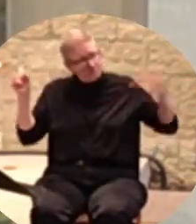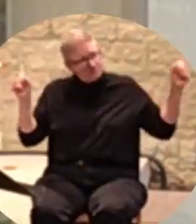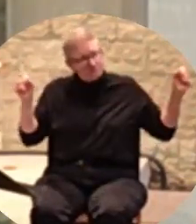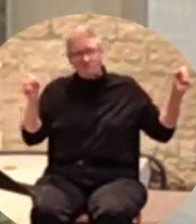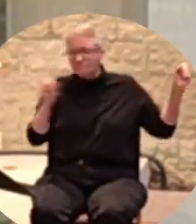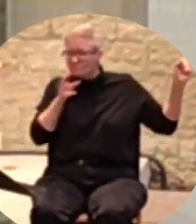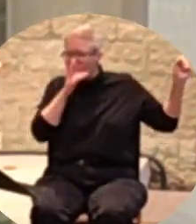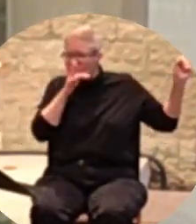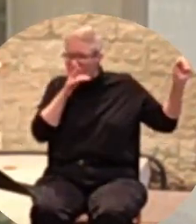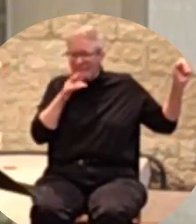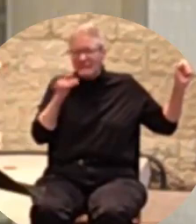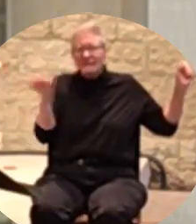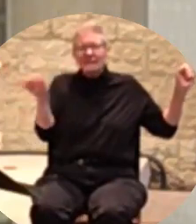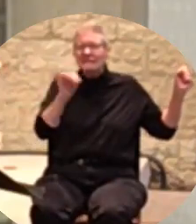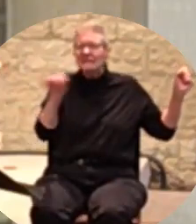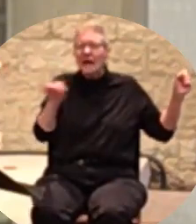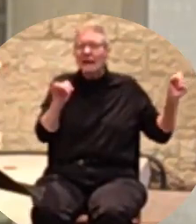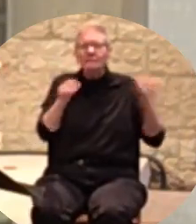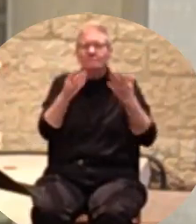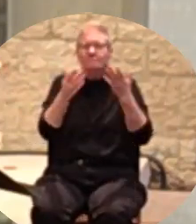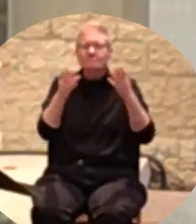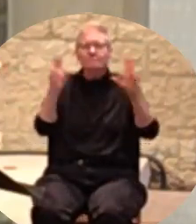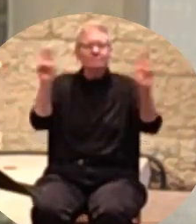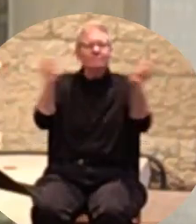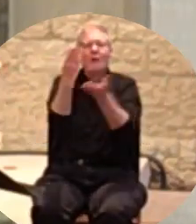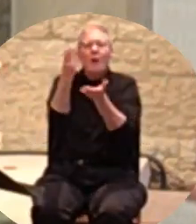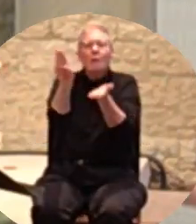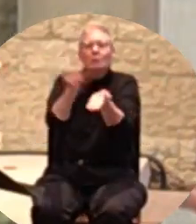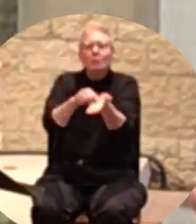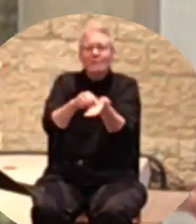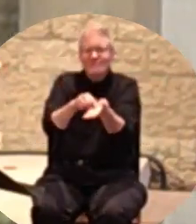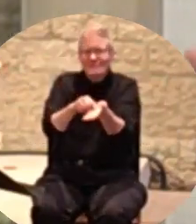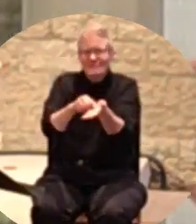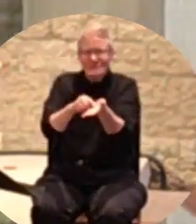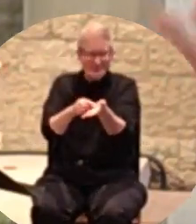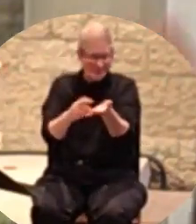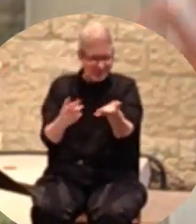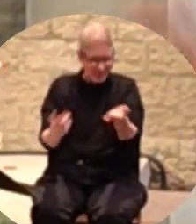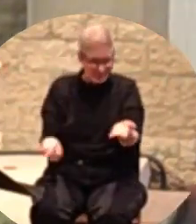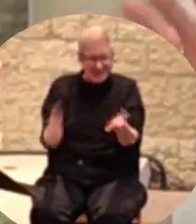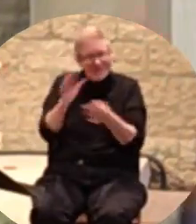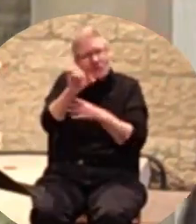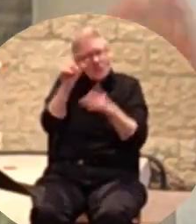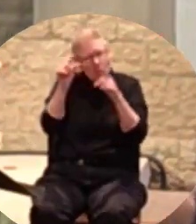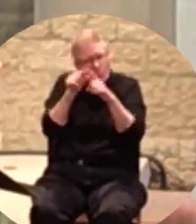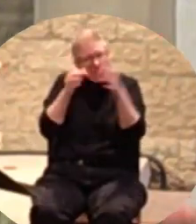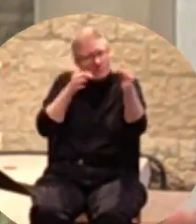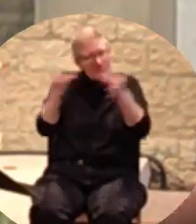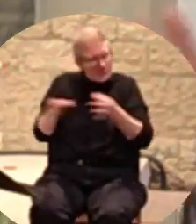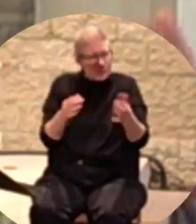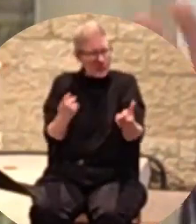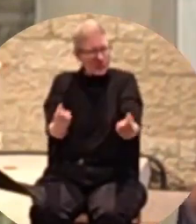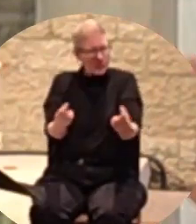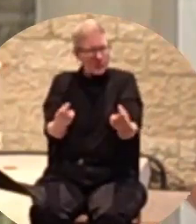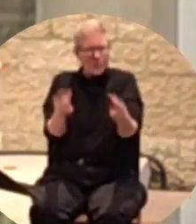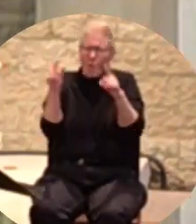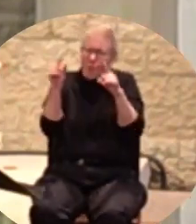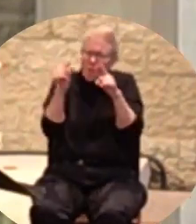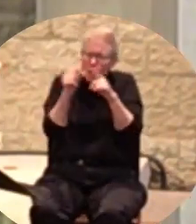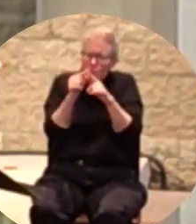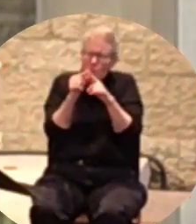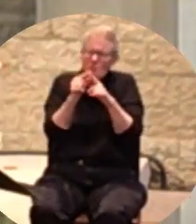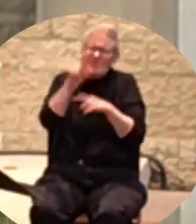blueprint. Speaking a blueprint of resurrection. Words is absolutely necessary for the